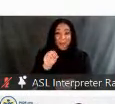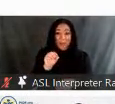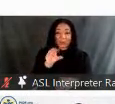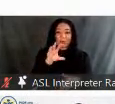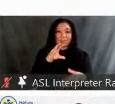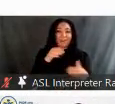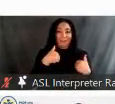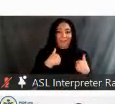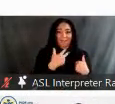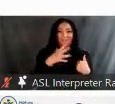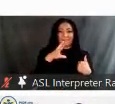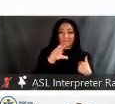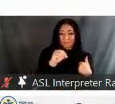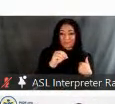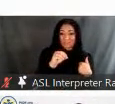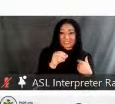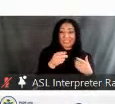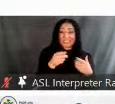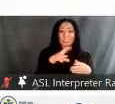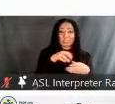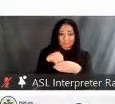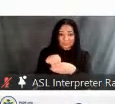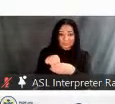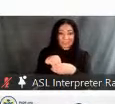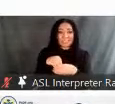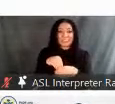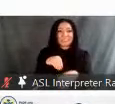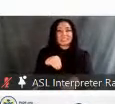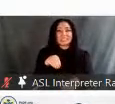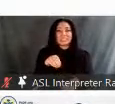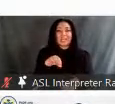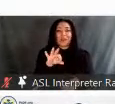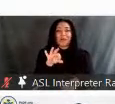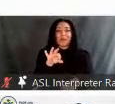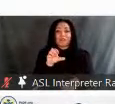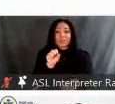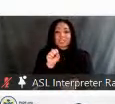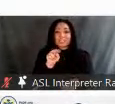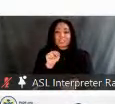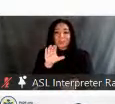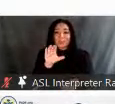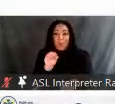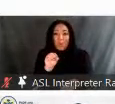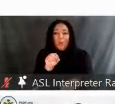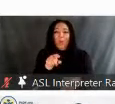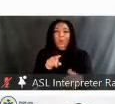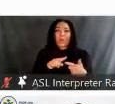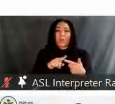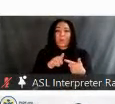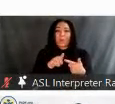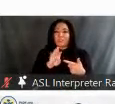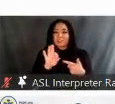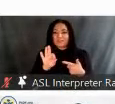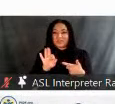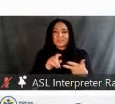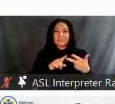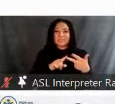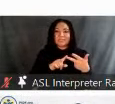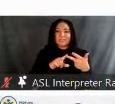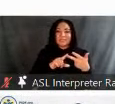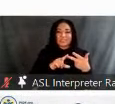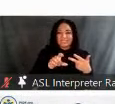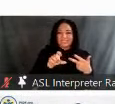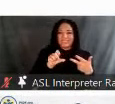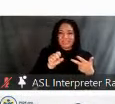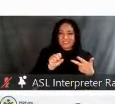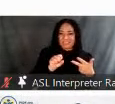participants residing in the Fresno, Bakersfield, and San Diego areas, and they come from a much lower